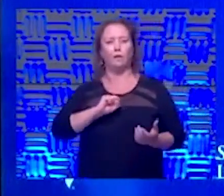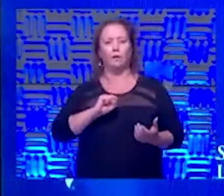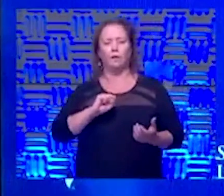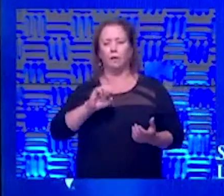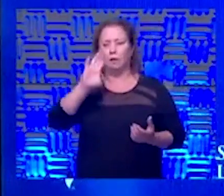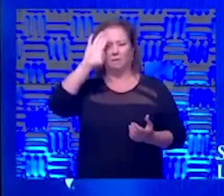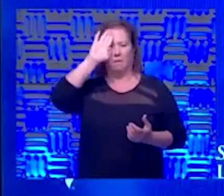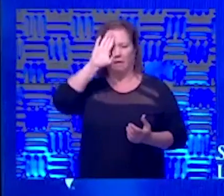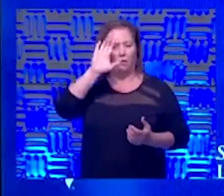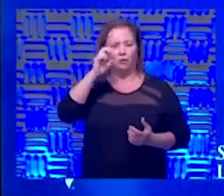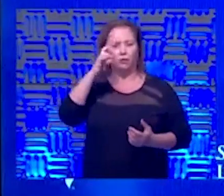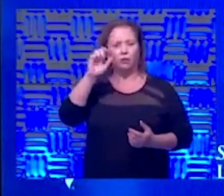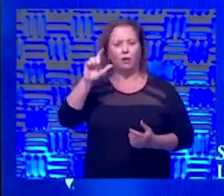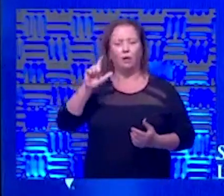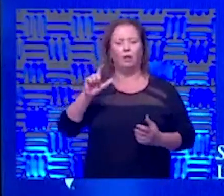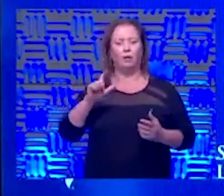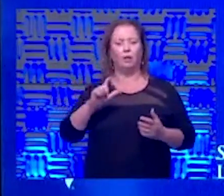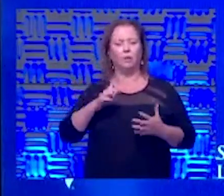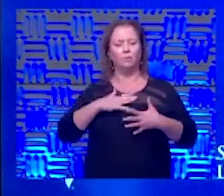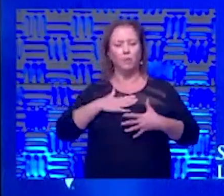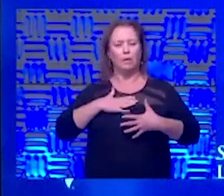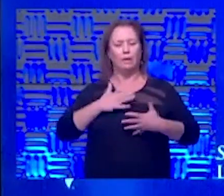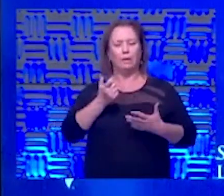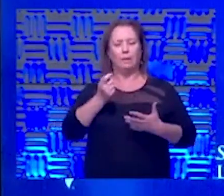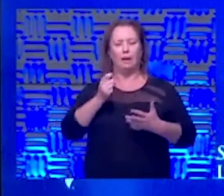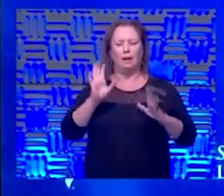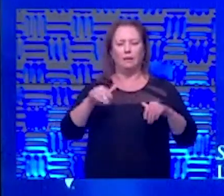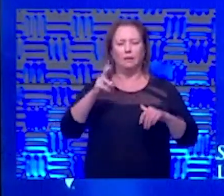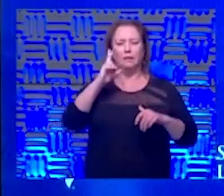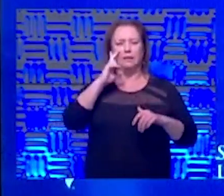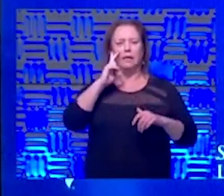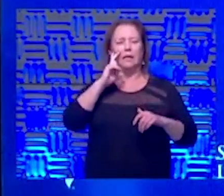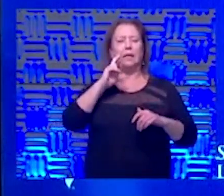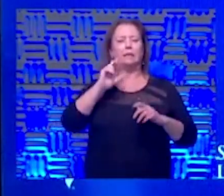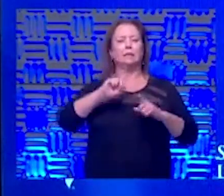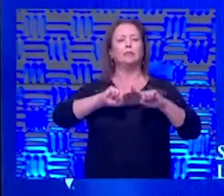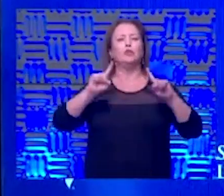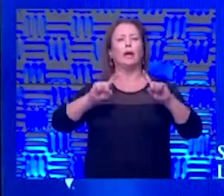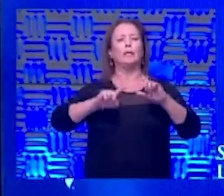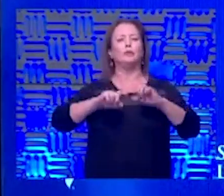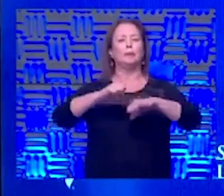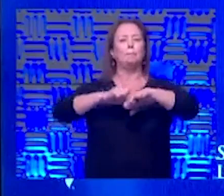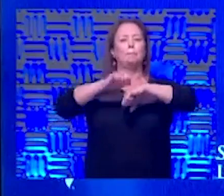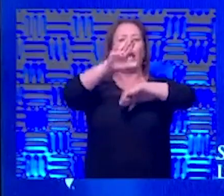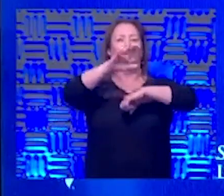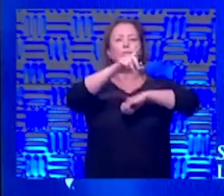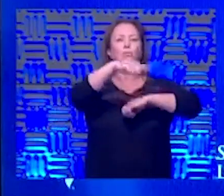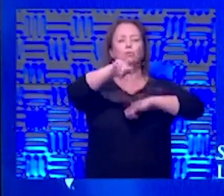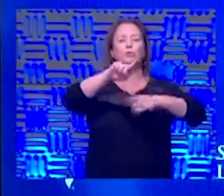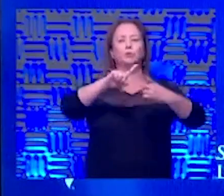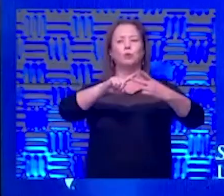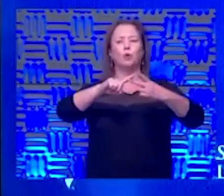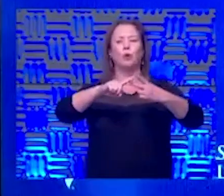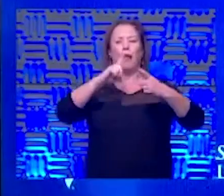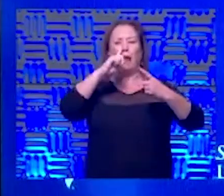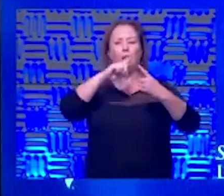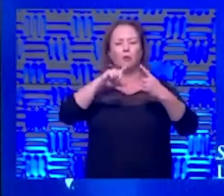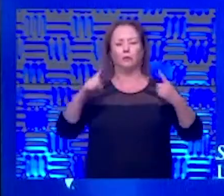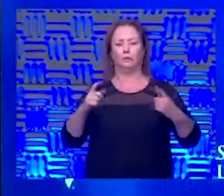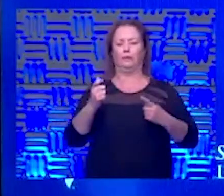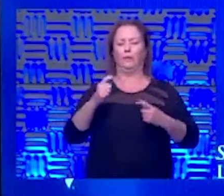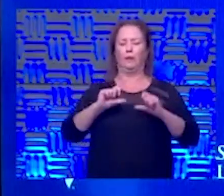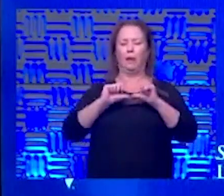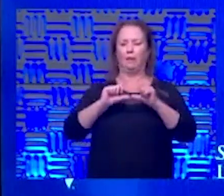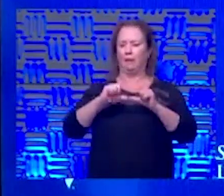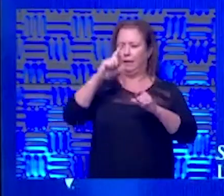fever or chill, but I was just a little bit short of breath, and I thought, well, it's the altitude or it's allergies and things like that, and it kind of persisted. It was just a little bit different. And I